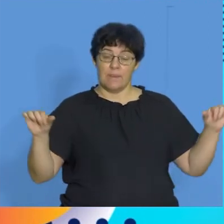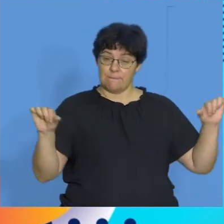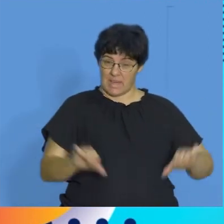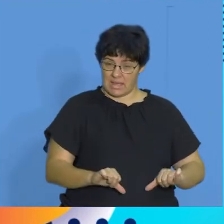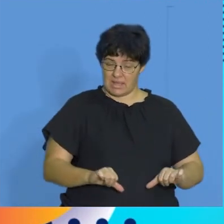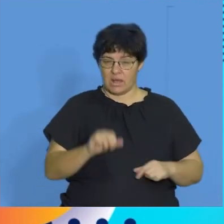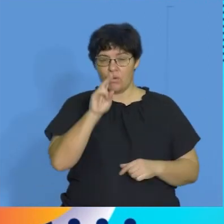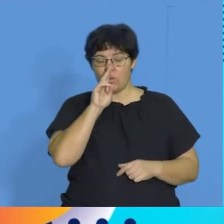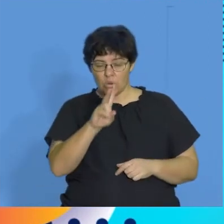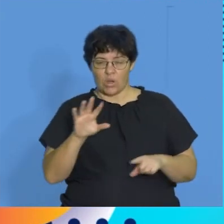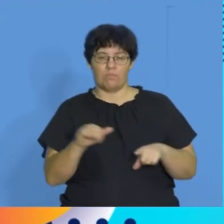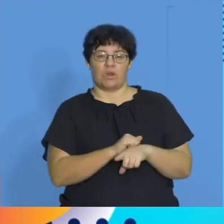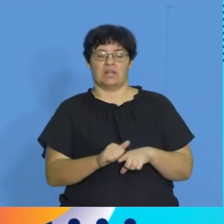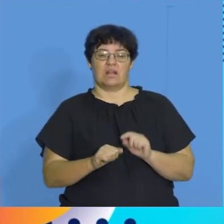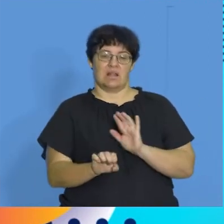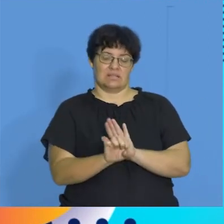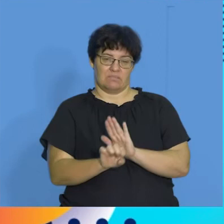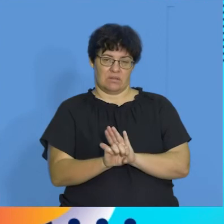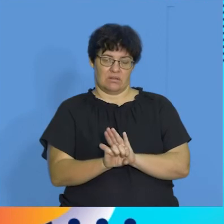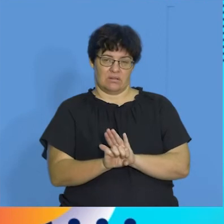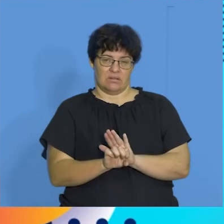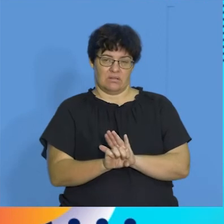and look at a practical example with the actual